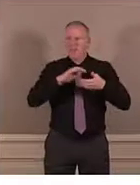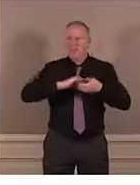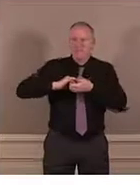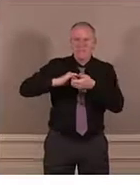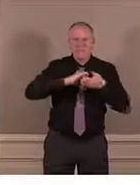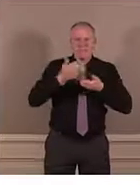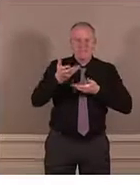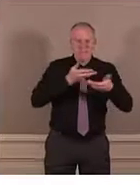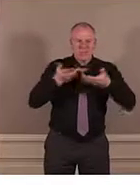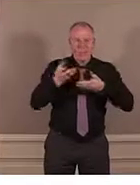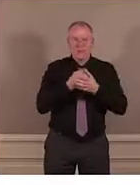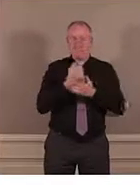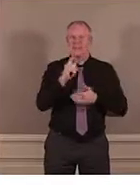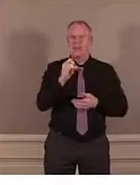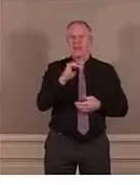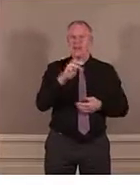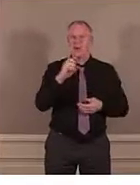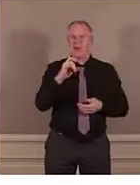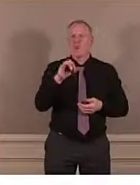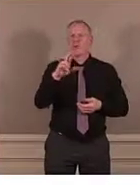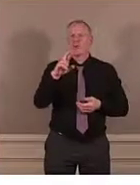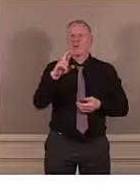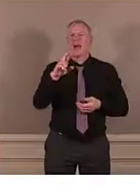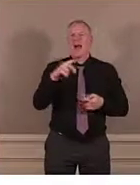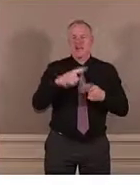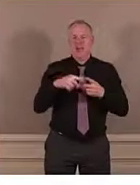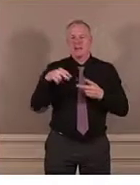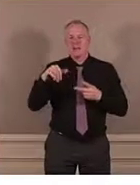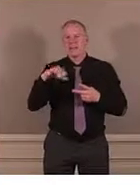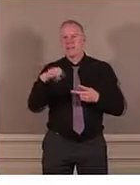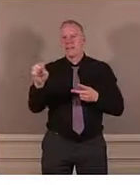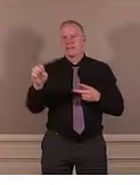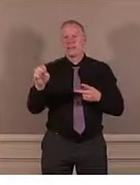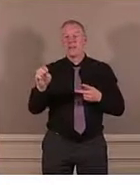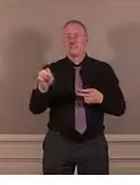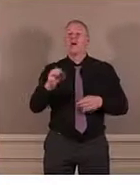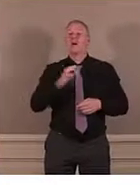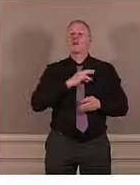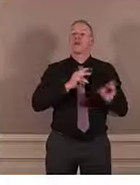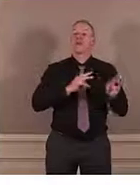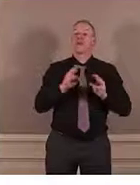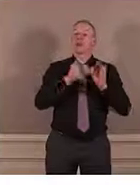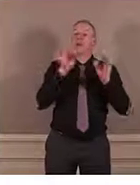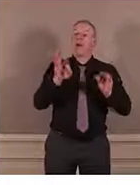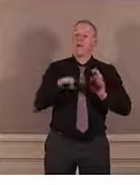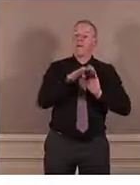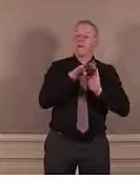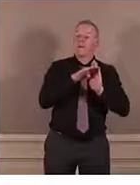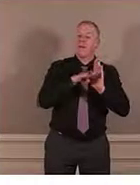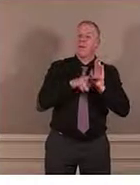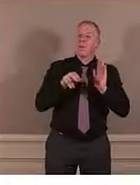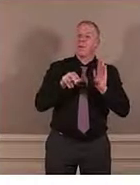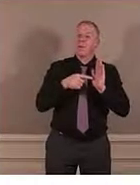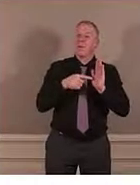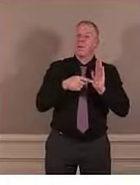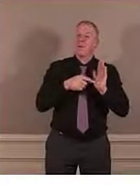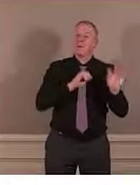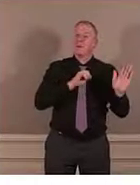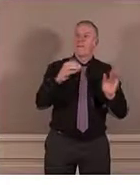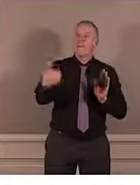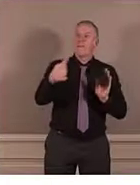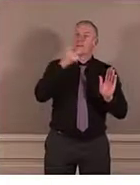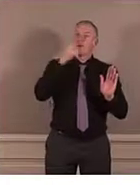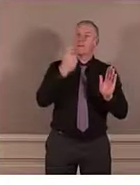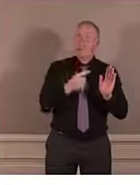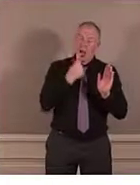stakeholders and obviously to the NCSE as well. So the good practice framework, just to repeat, it's novel in that it delivers for the first time